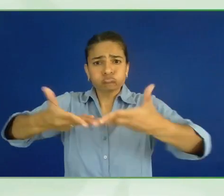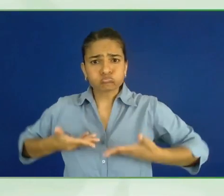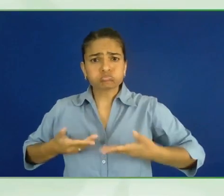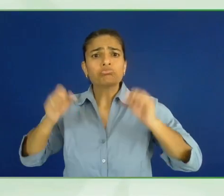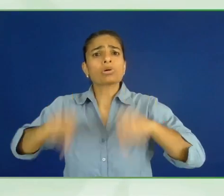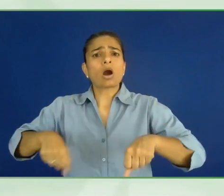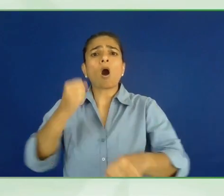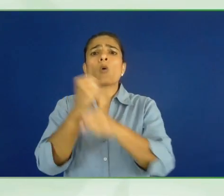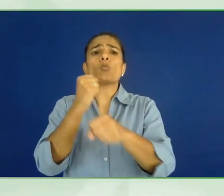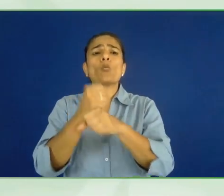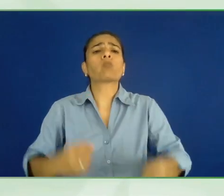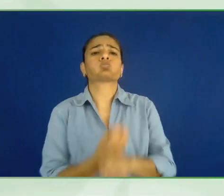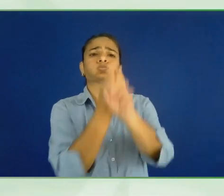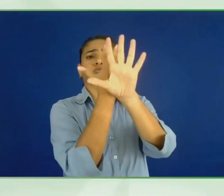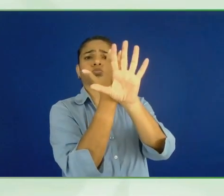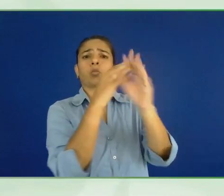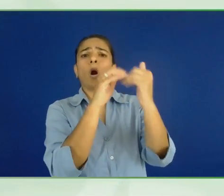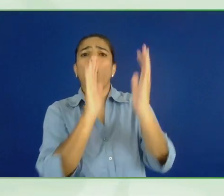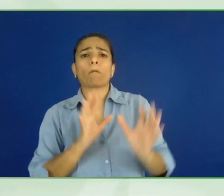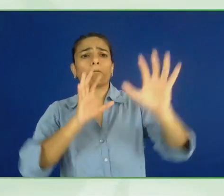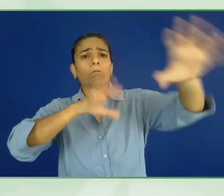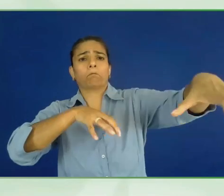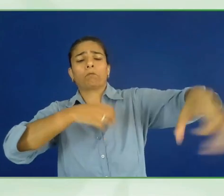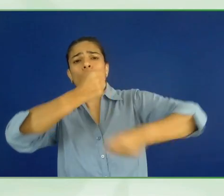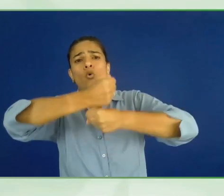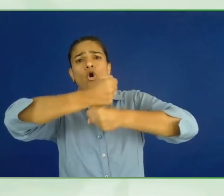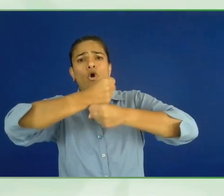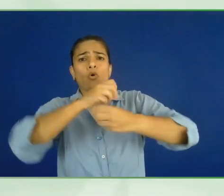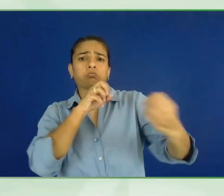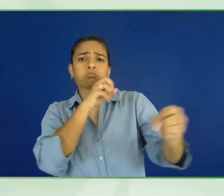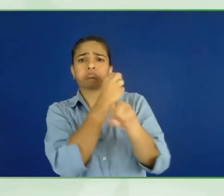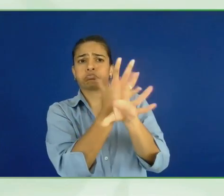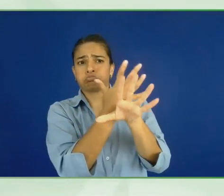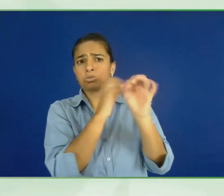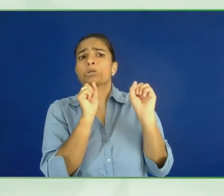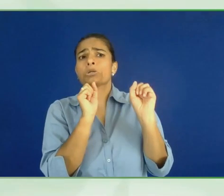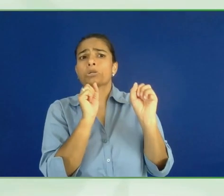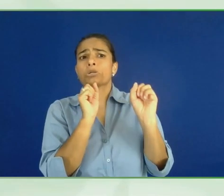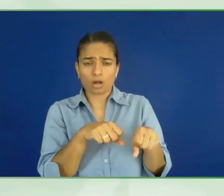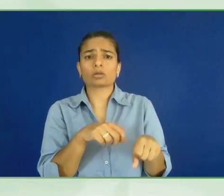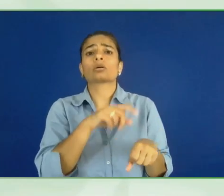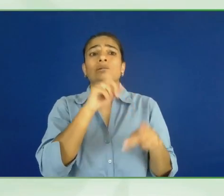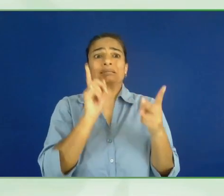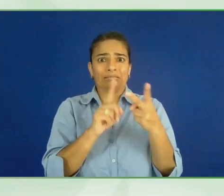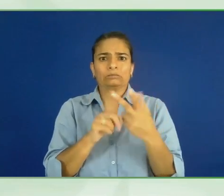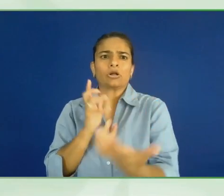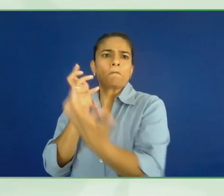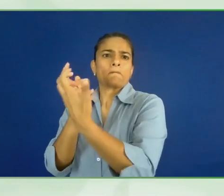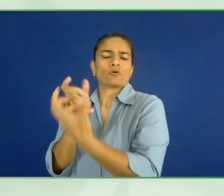match for their interests and their skill set, and the company is open to it. So that is one way where that remote connection can happen.